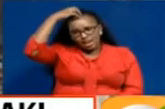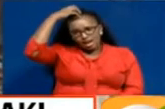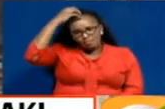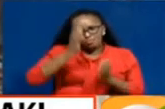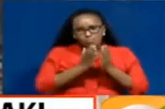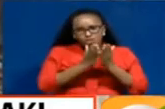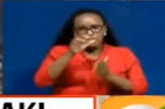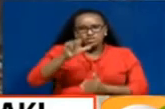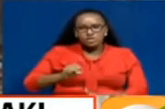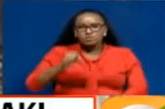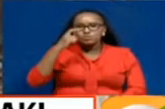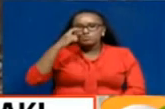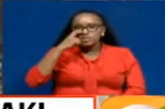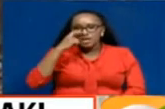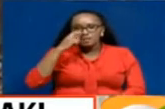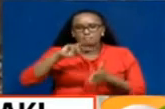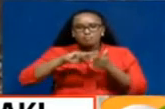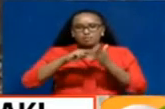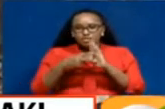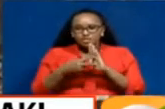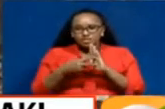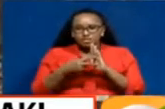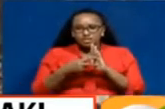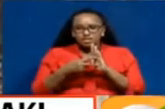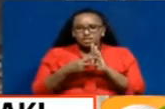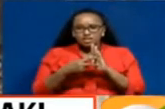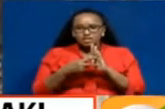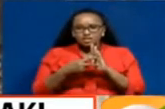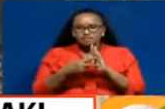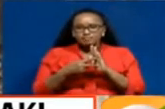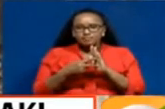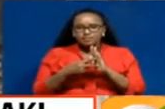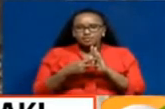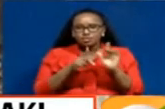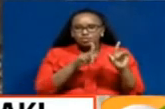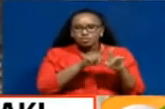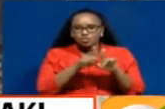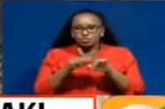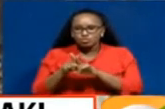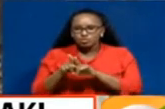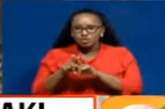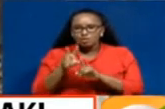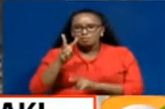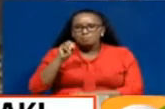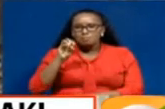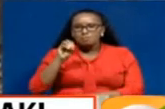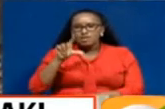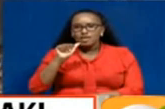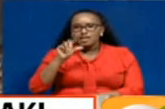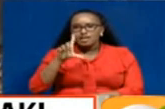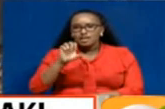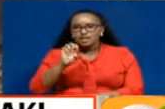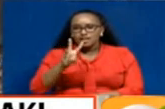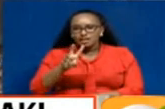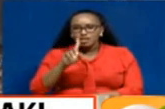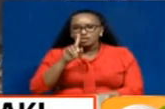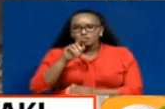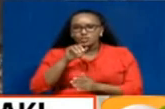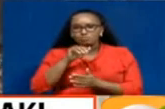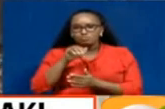South Sudan-Ethiopia Corridor project, known as LAPSET, as well as the Moyale One-Stop Border